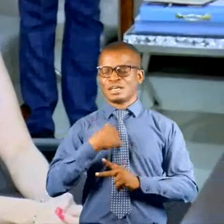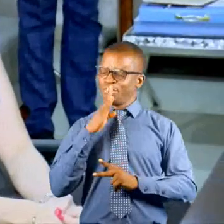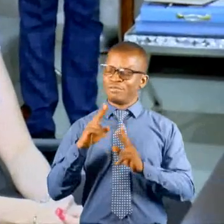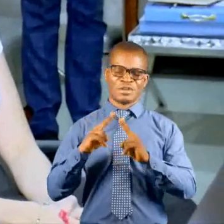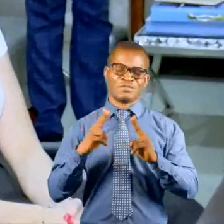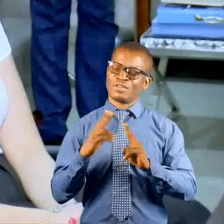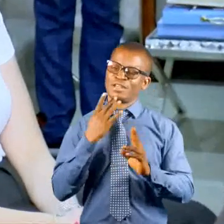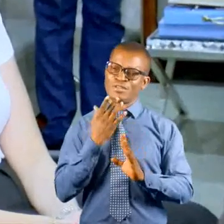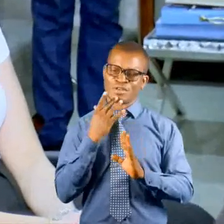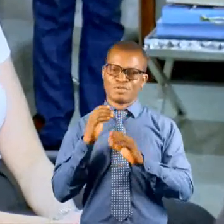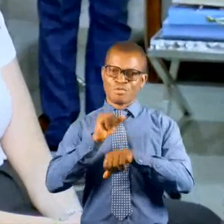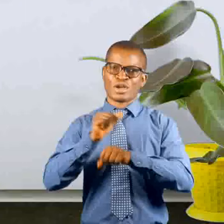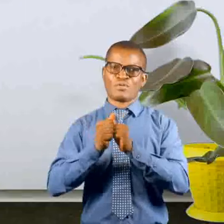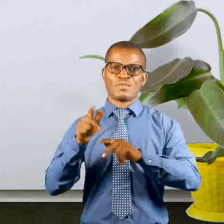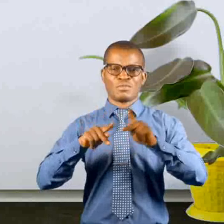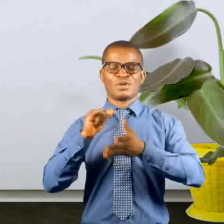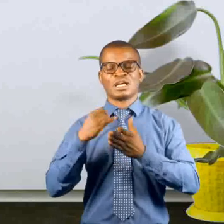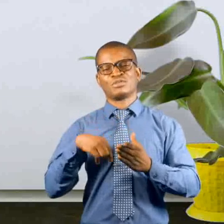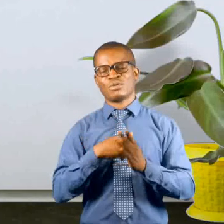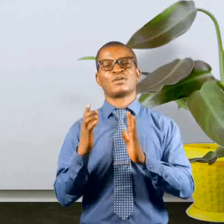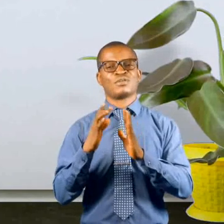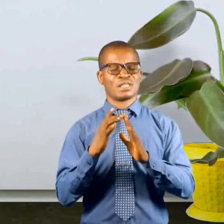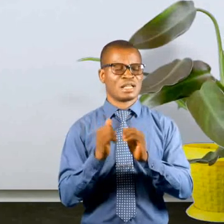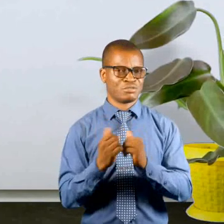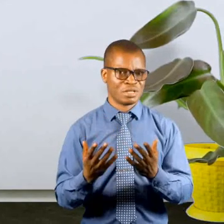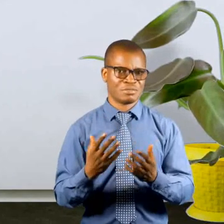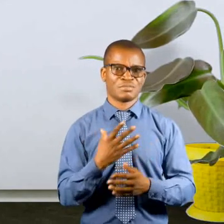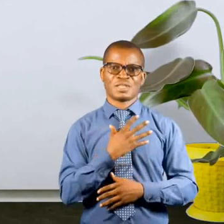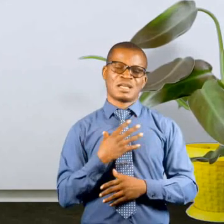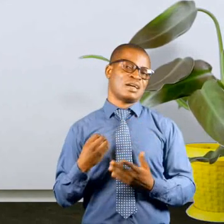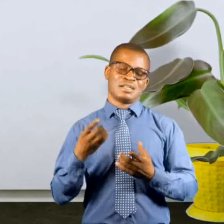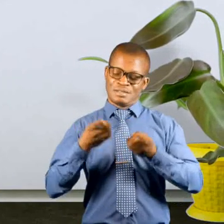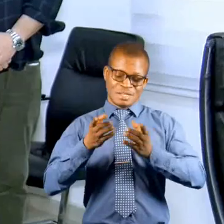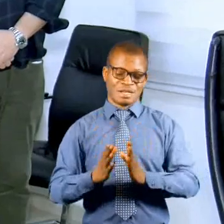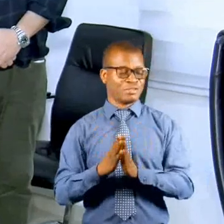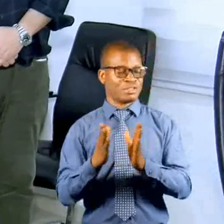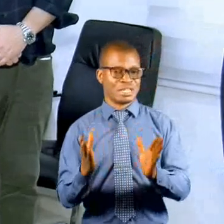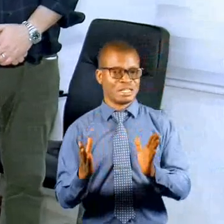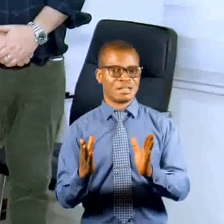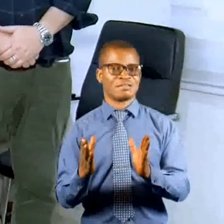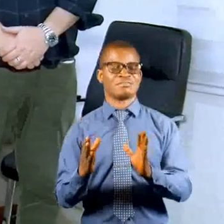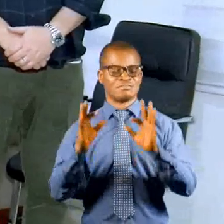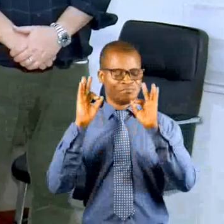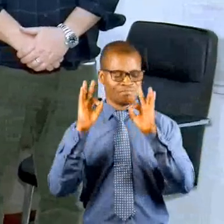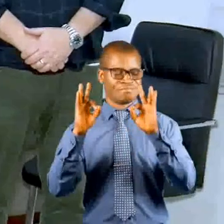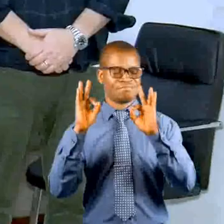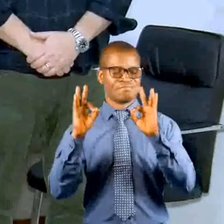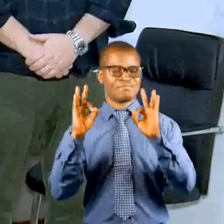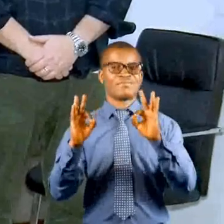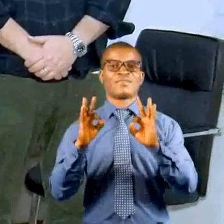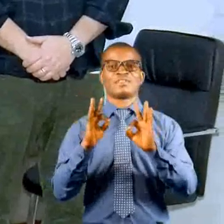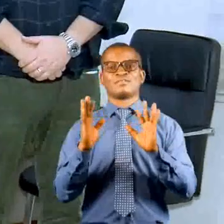been really lucky with the people that we've come into contact with. The Director General's